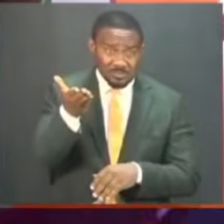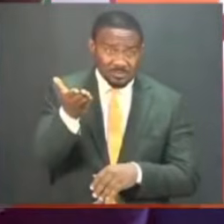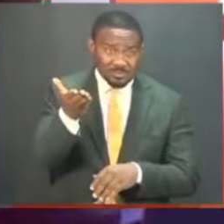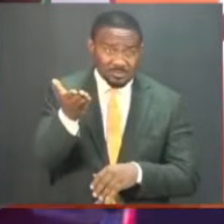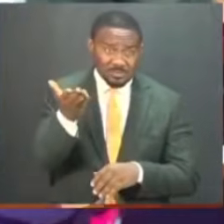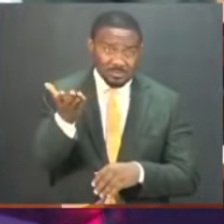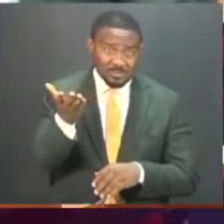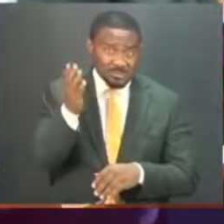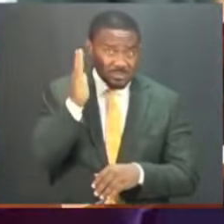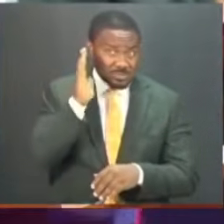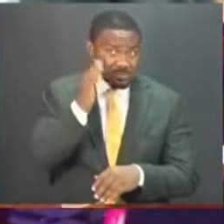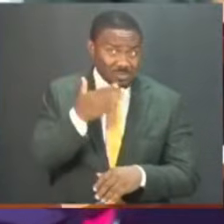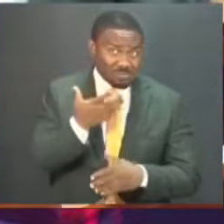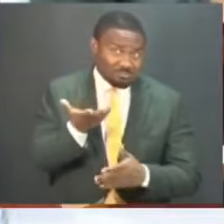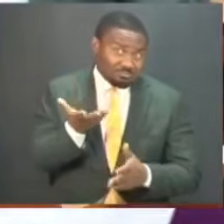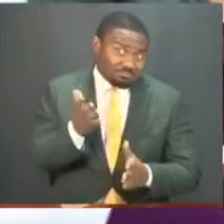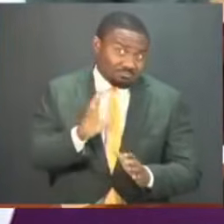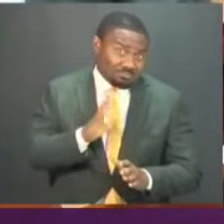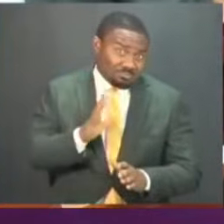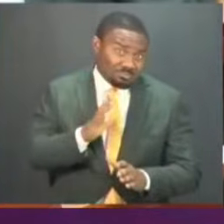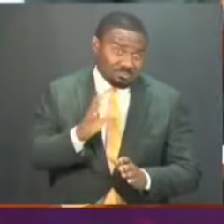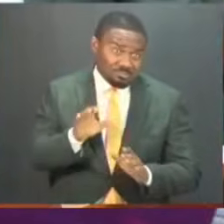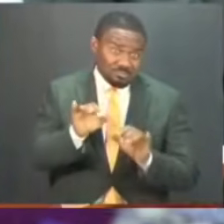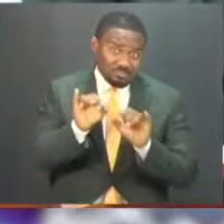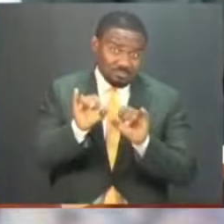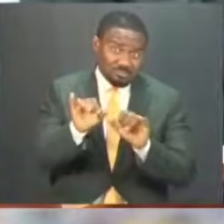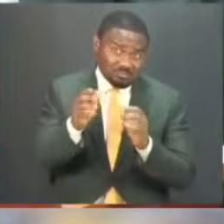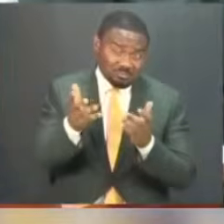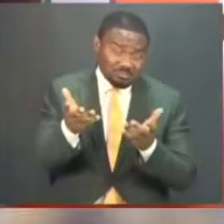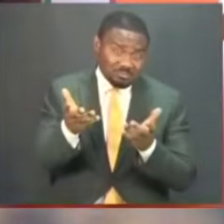will please you, that you still